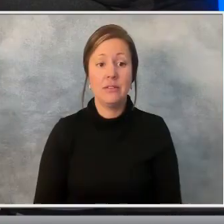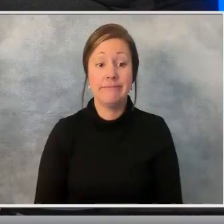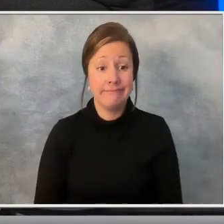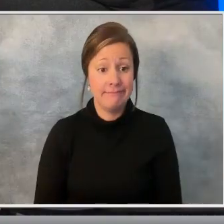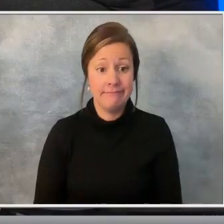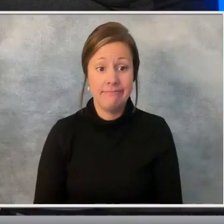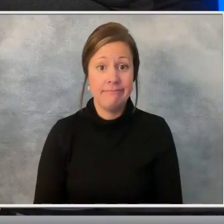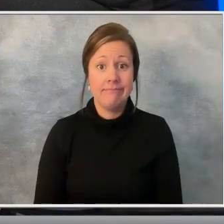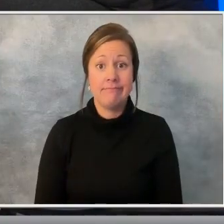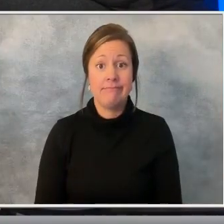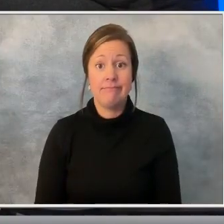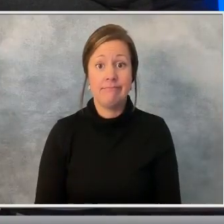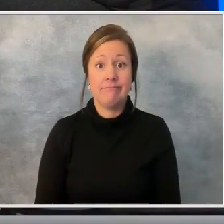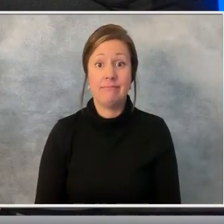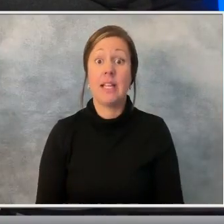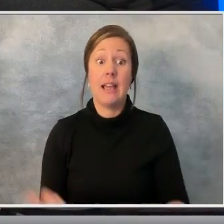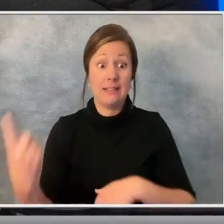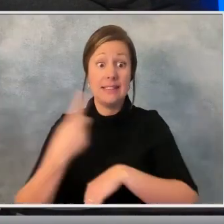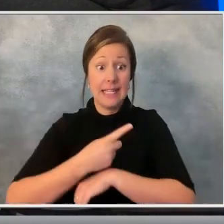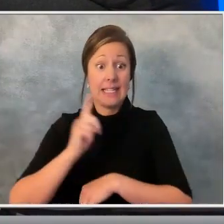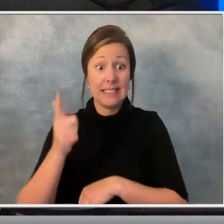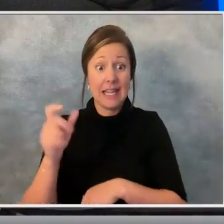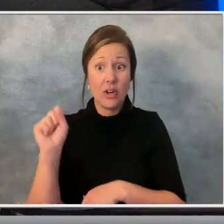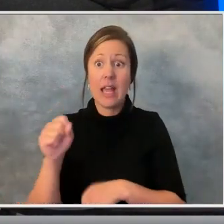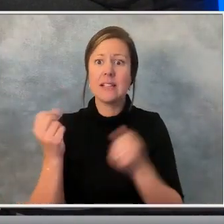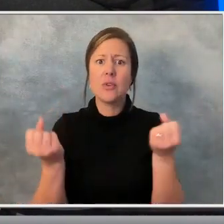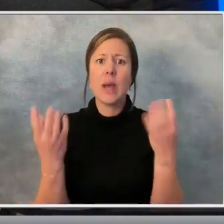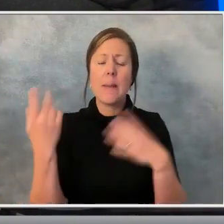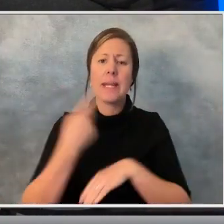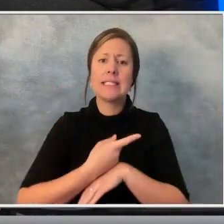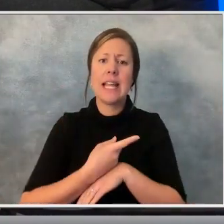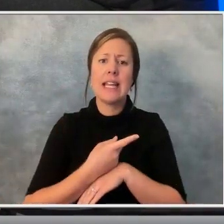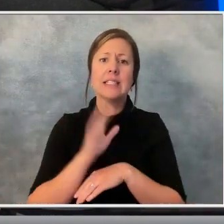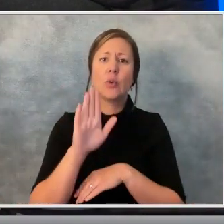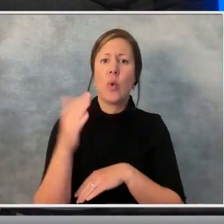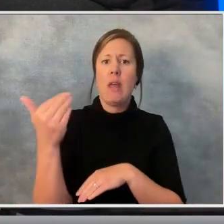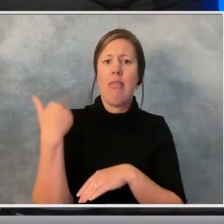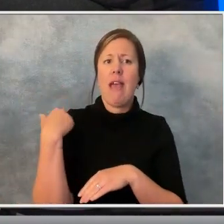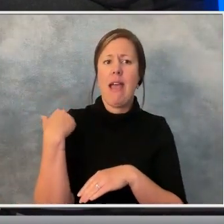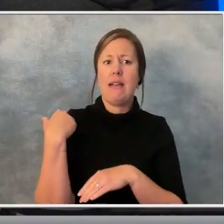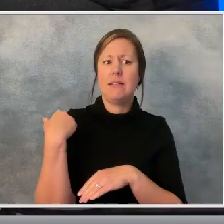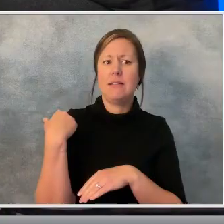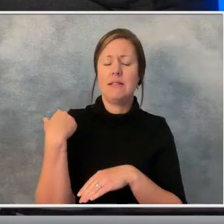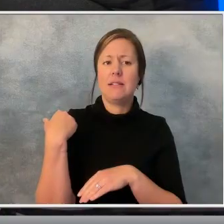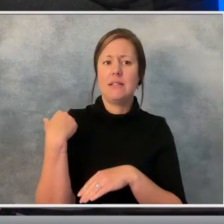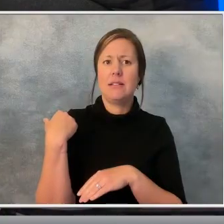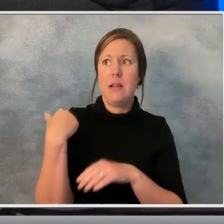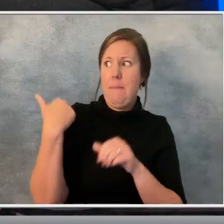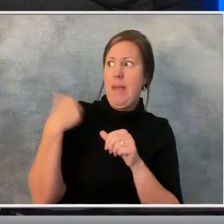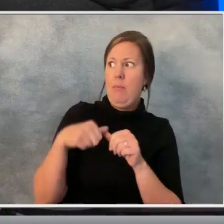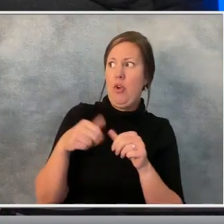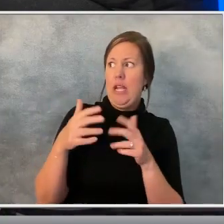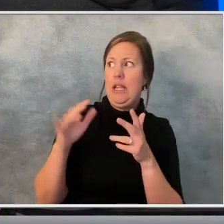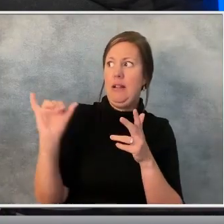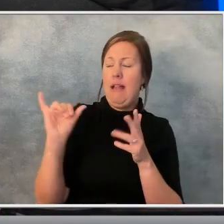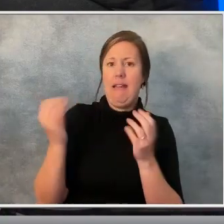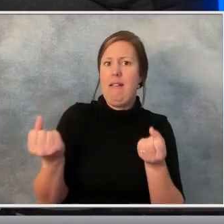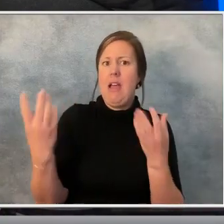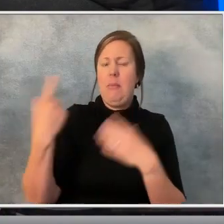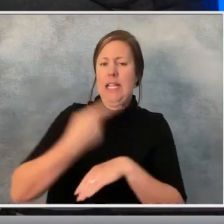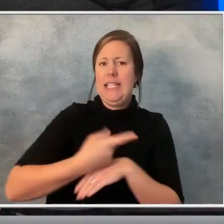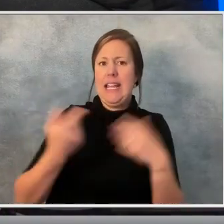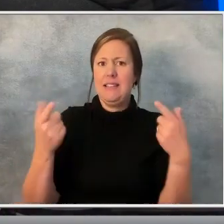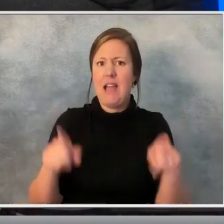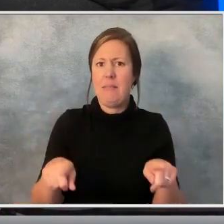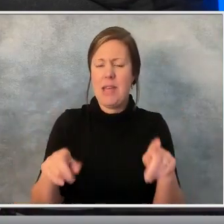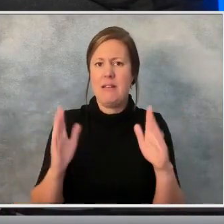Days later. Right, how much time had passed? So your last memory was days, there's a multiple days span